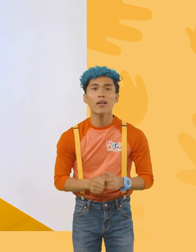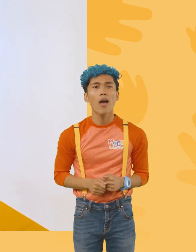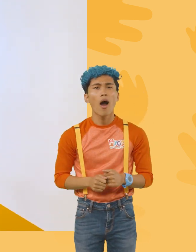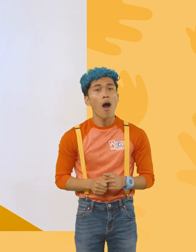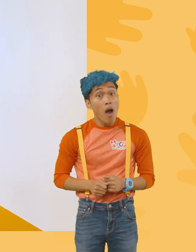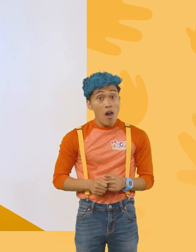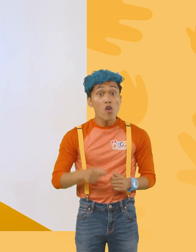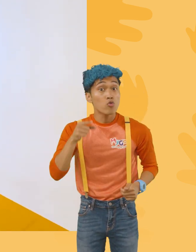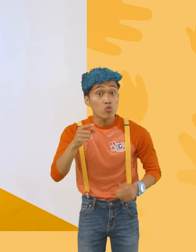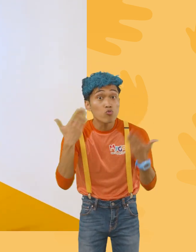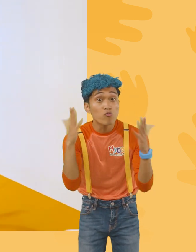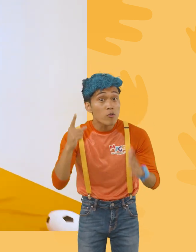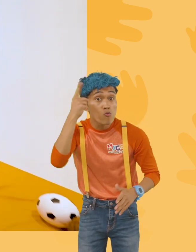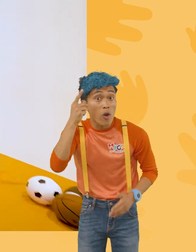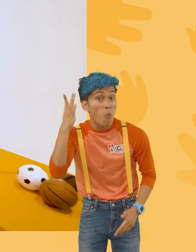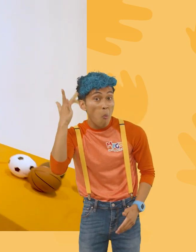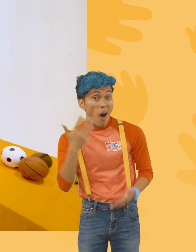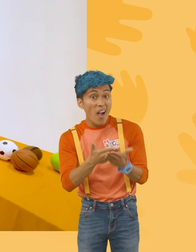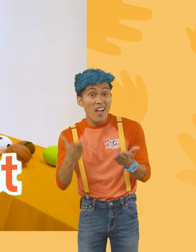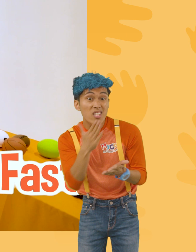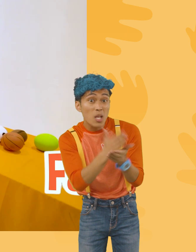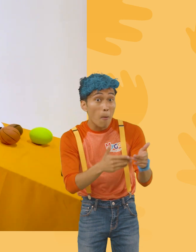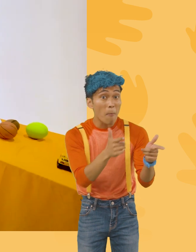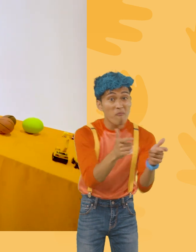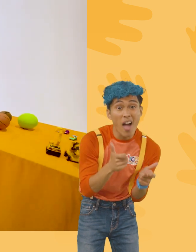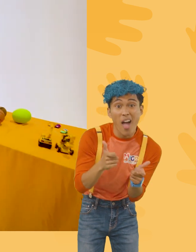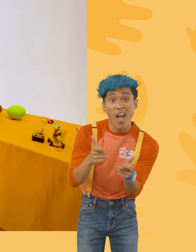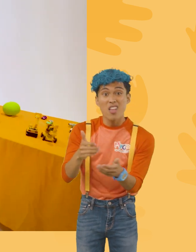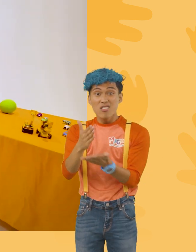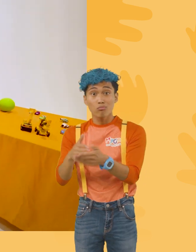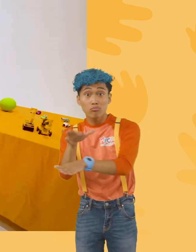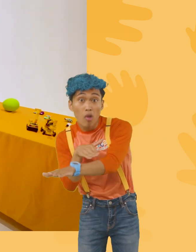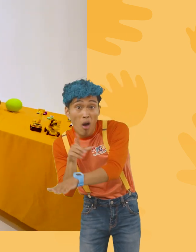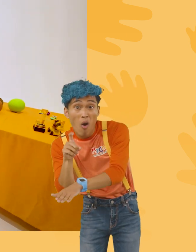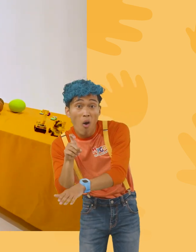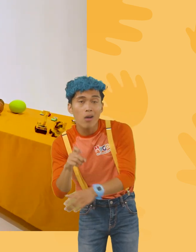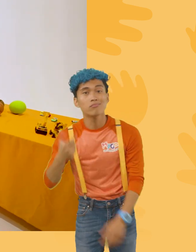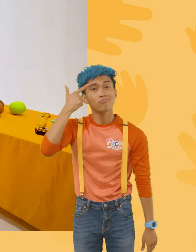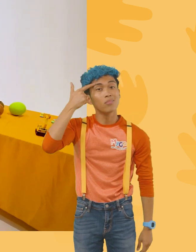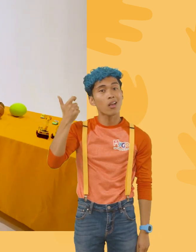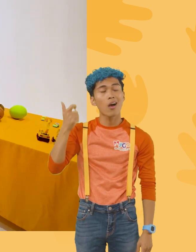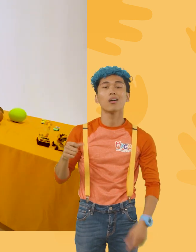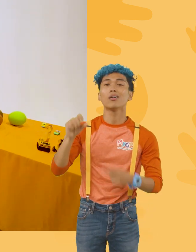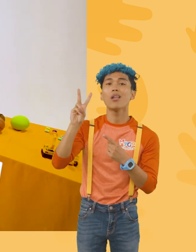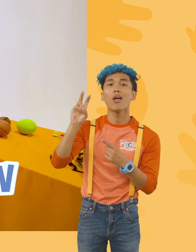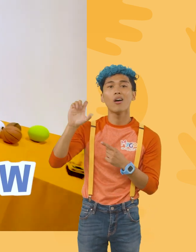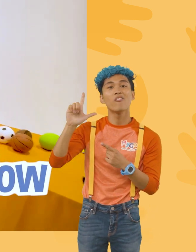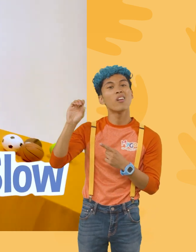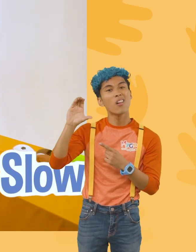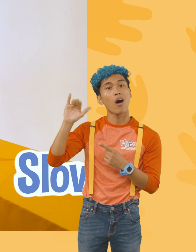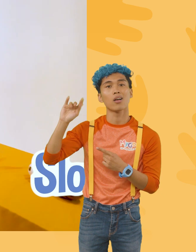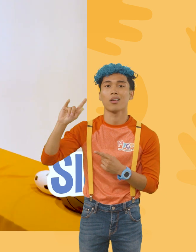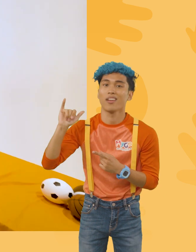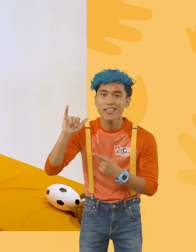wondered why these items, some go fast and some go slow? Yeah. It's because